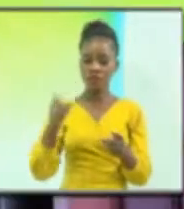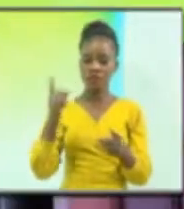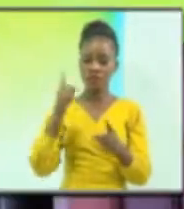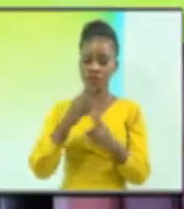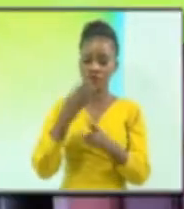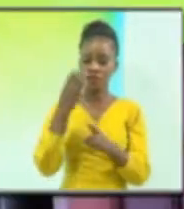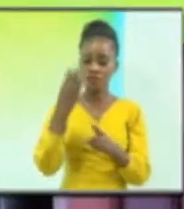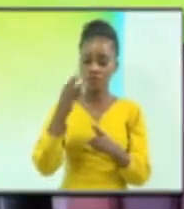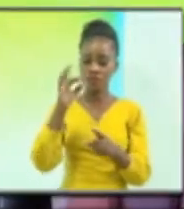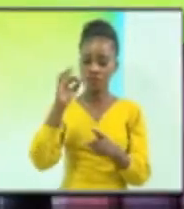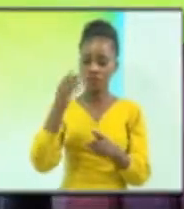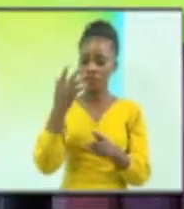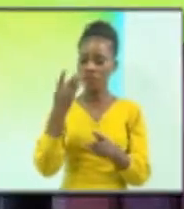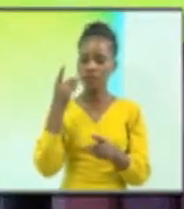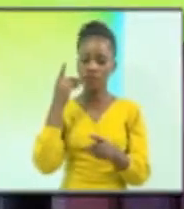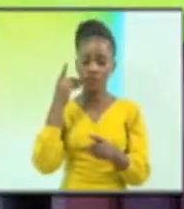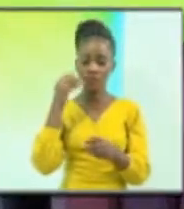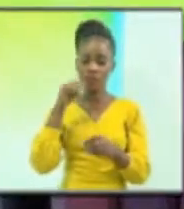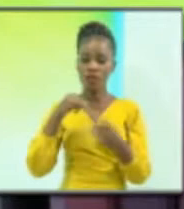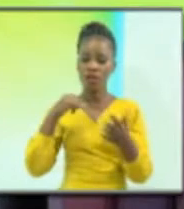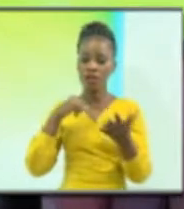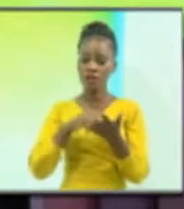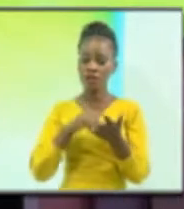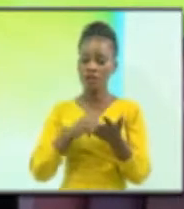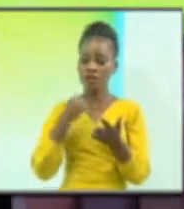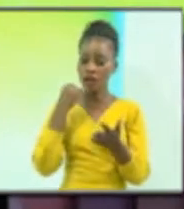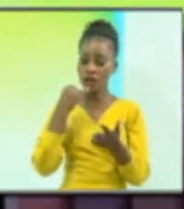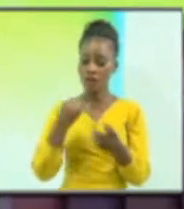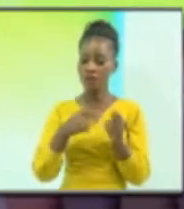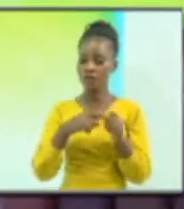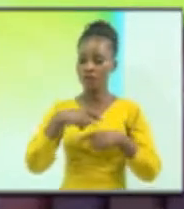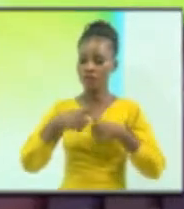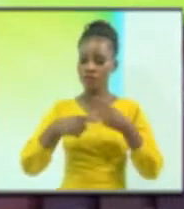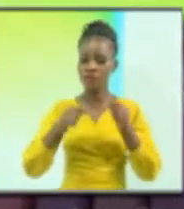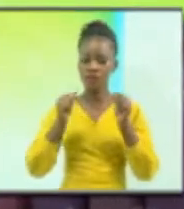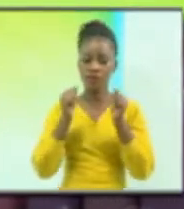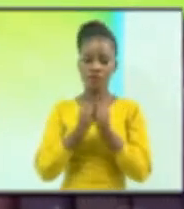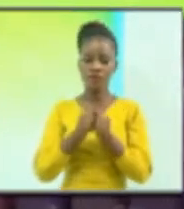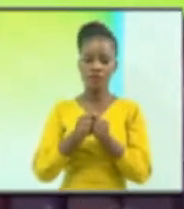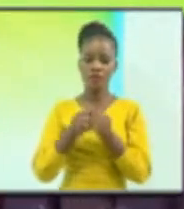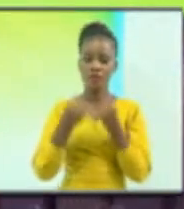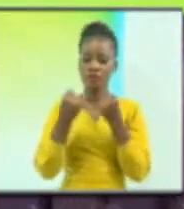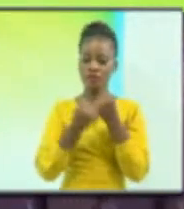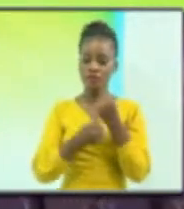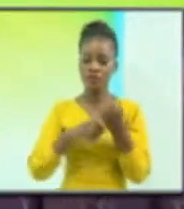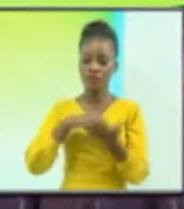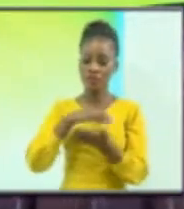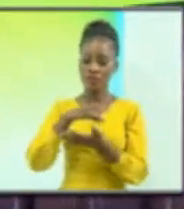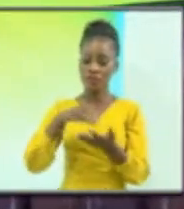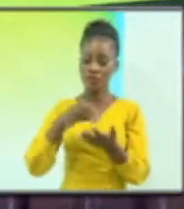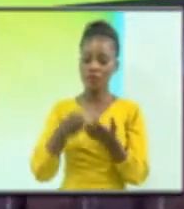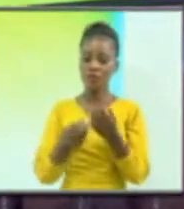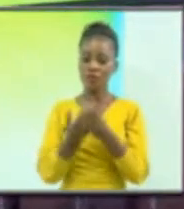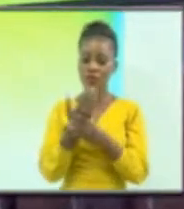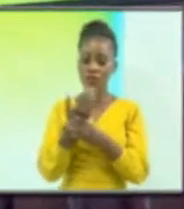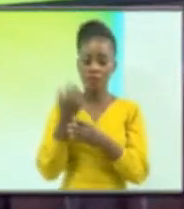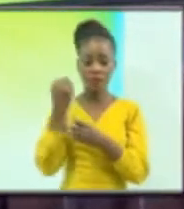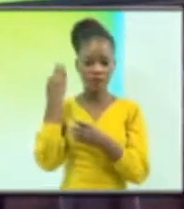$45 million. Its growth is set to continue with a forecast compound annual growth rate